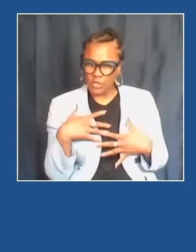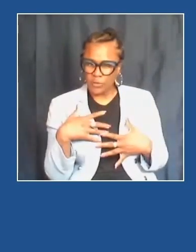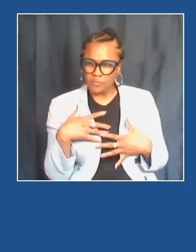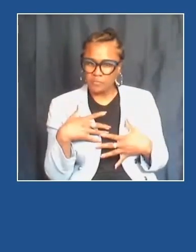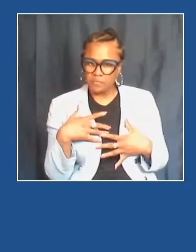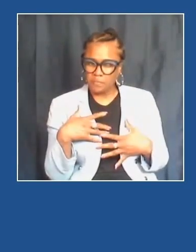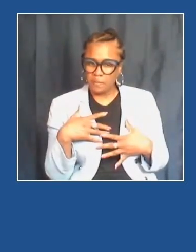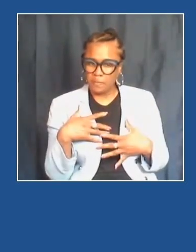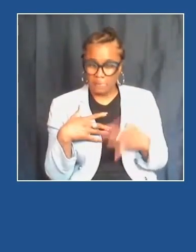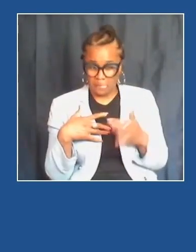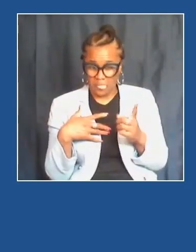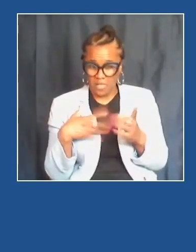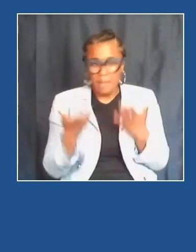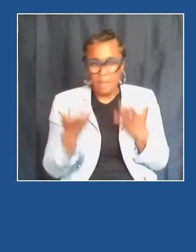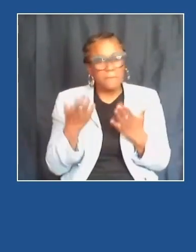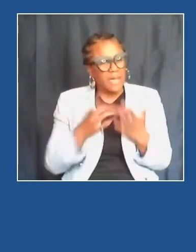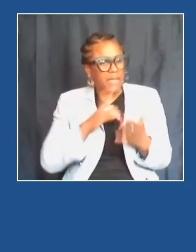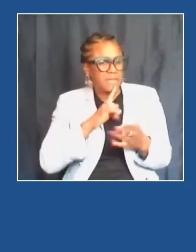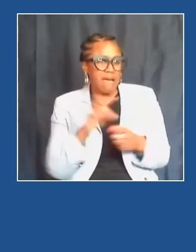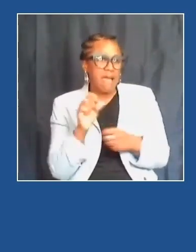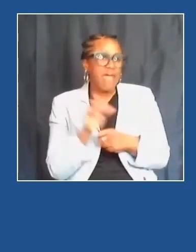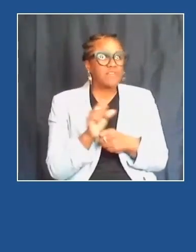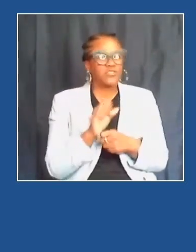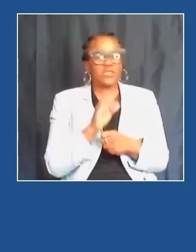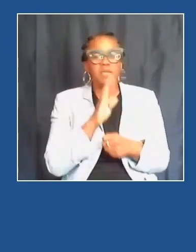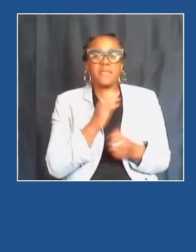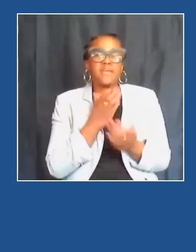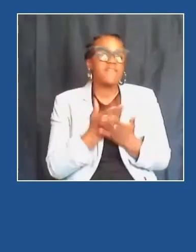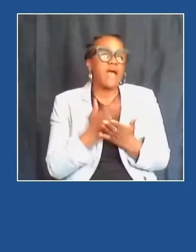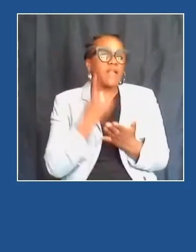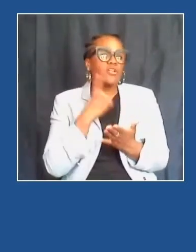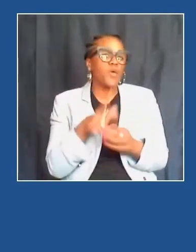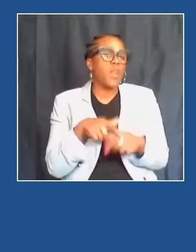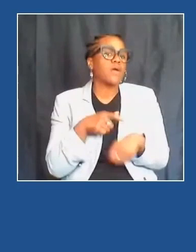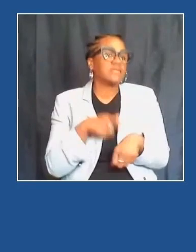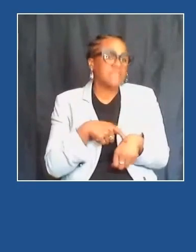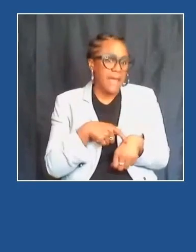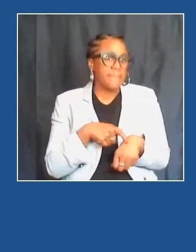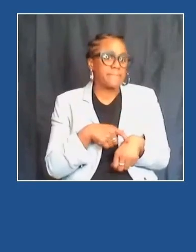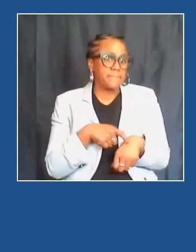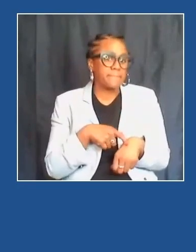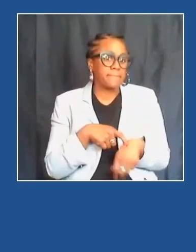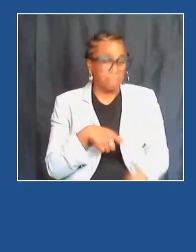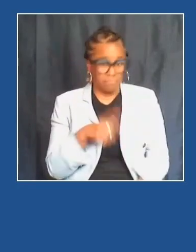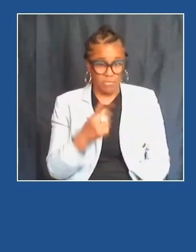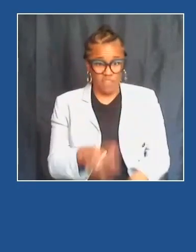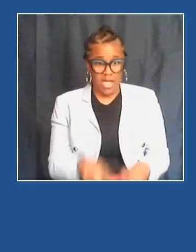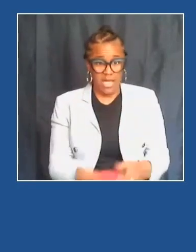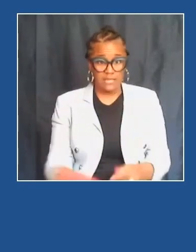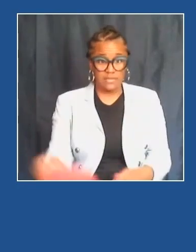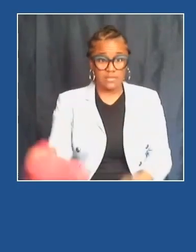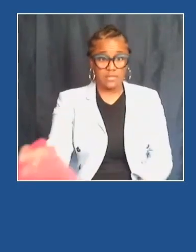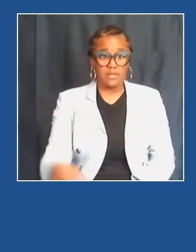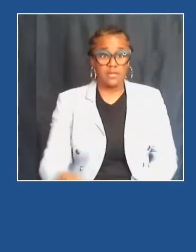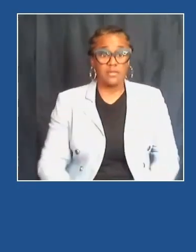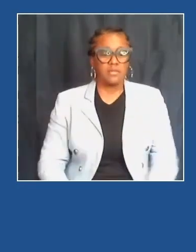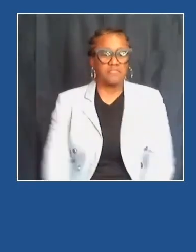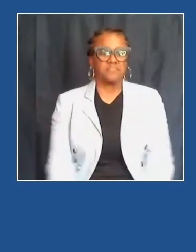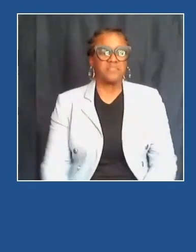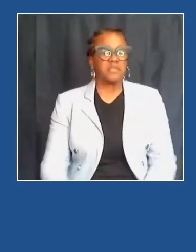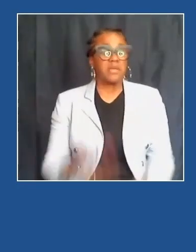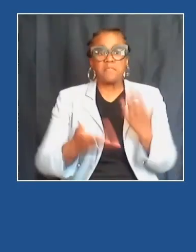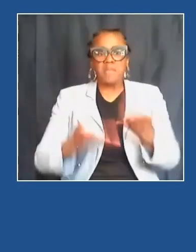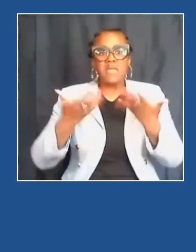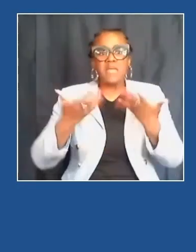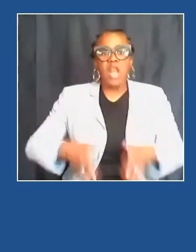might actually be valid for a long time, right? Something that, you might have lost a friend